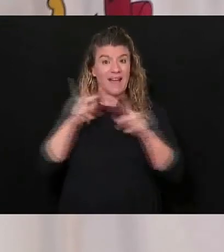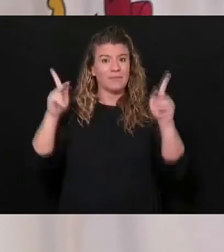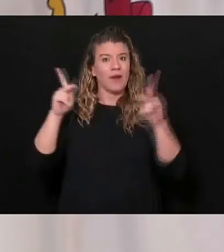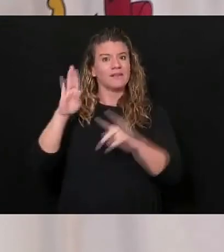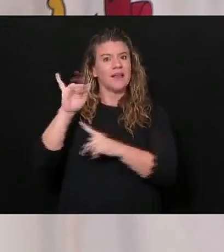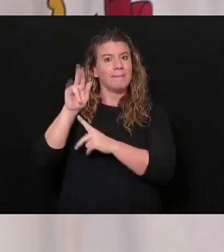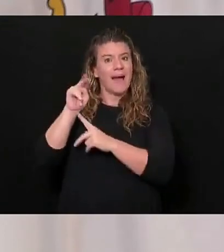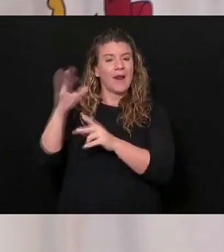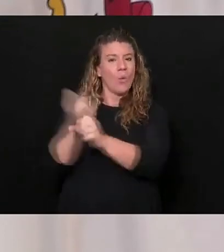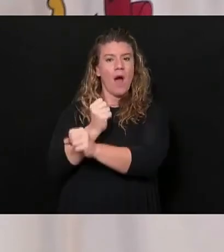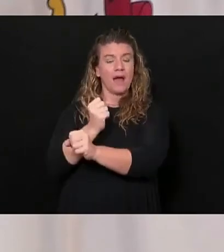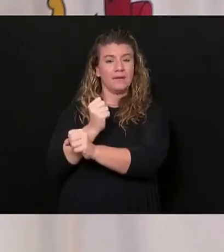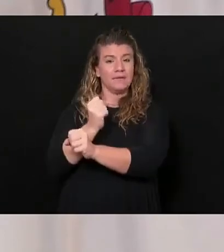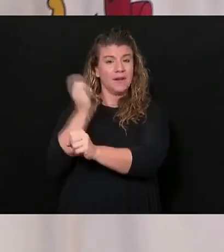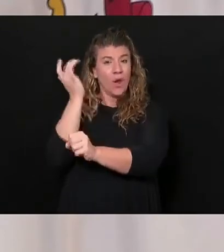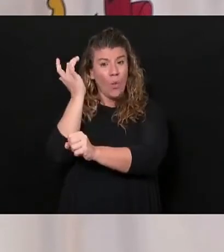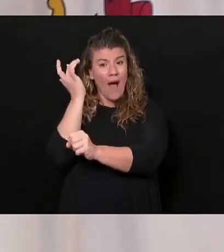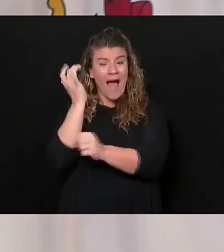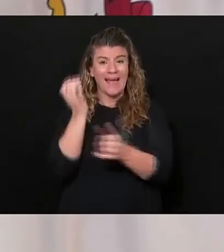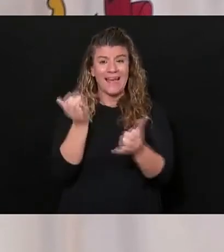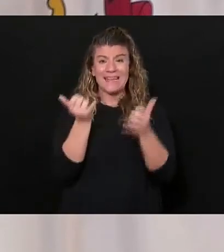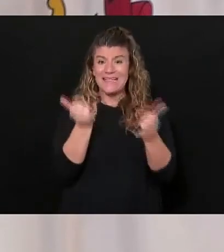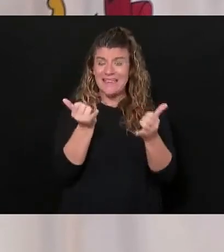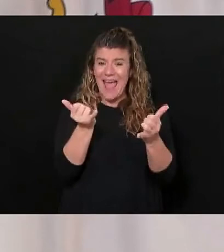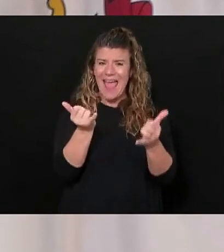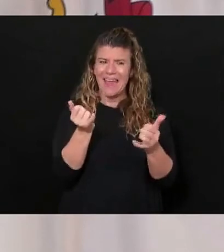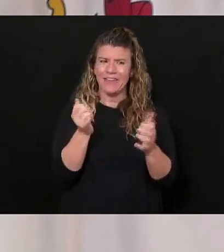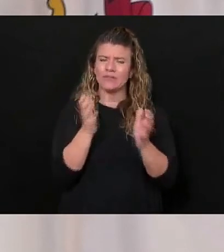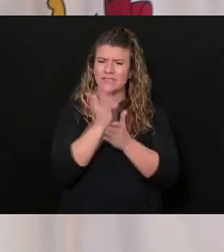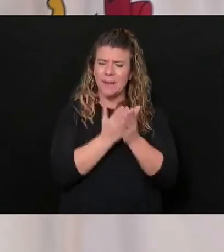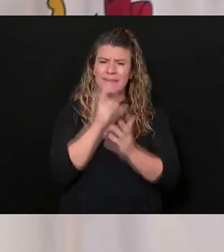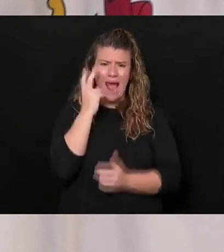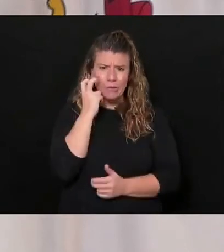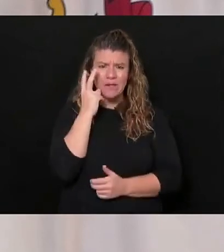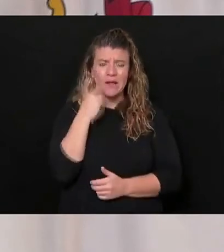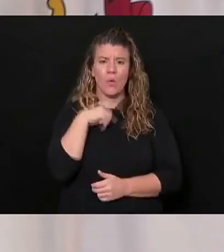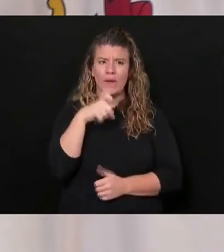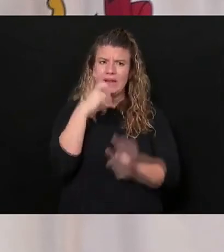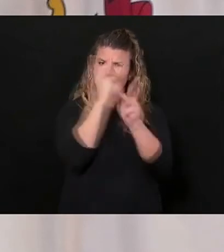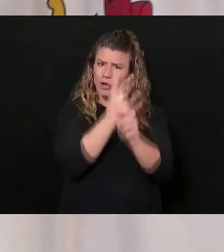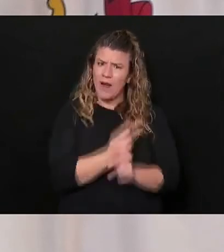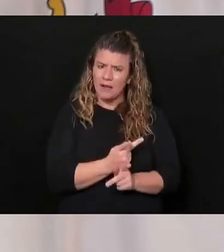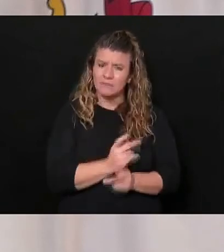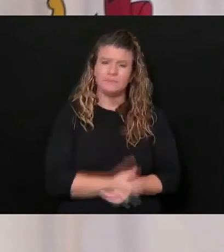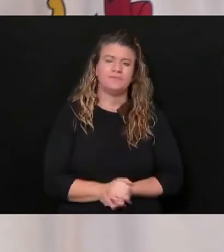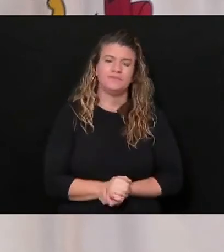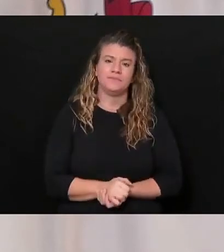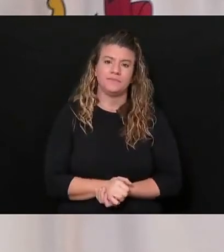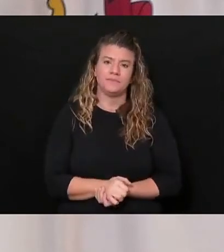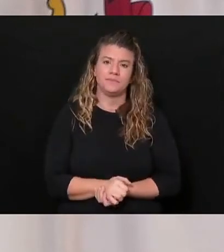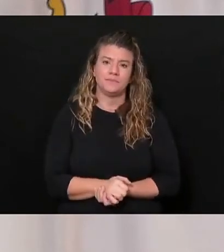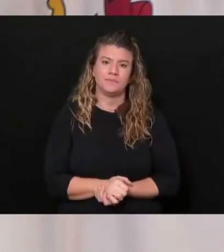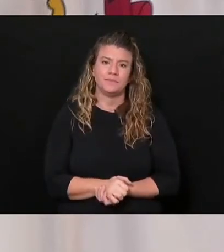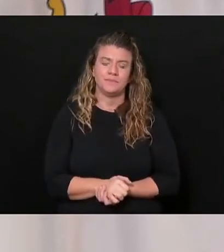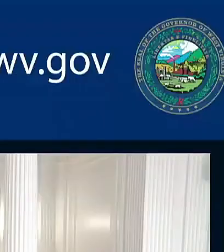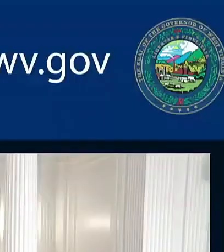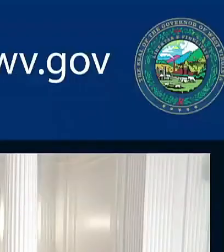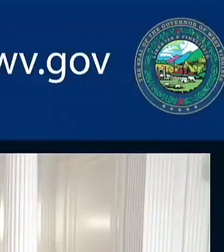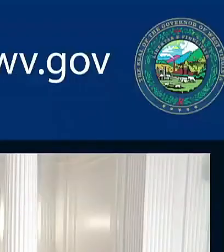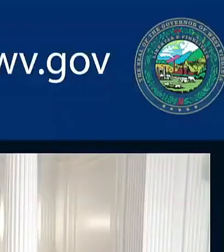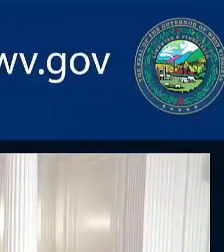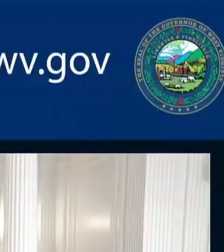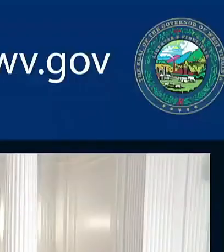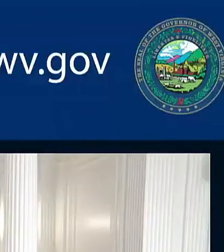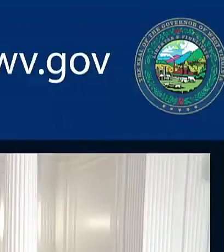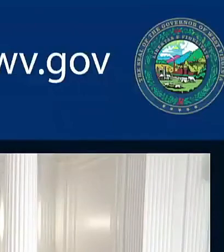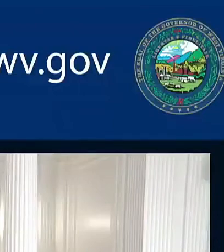won, because today we have a lot of doubt in our mind and we need to get to the bottom of it. All right, thank you. Next to David Beard with